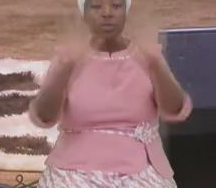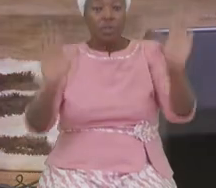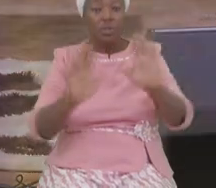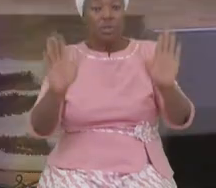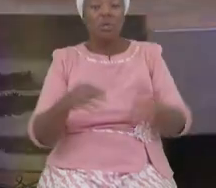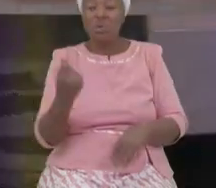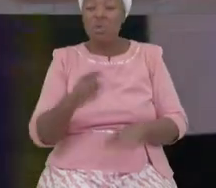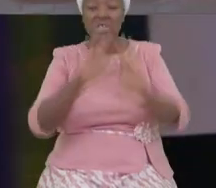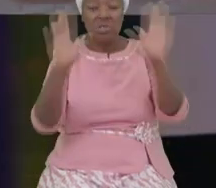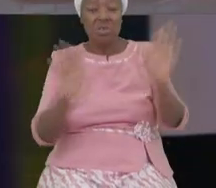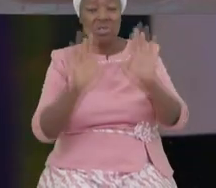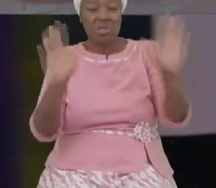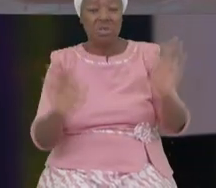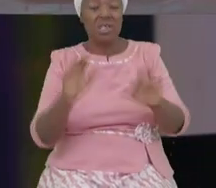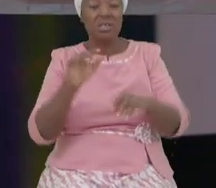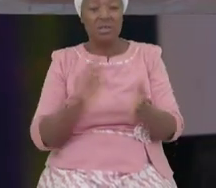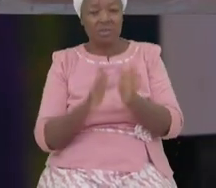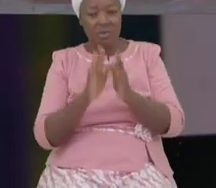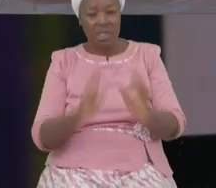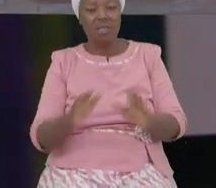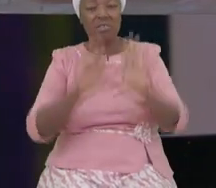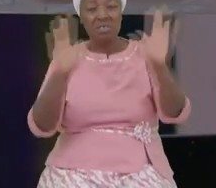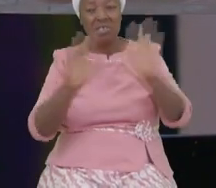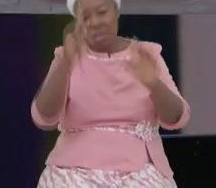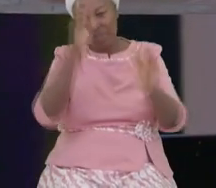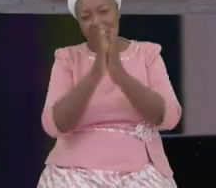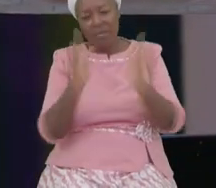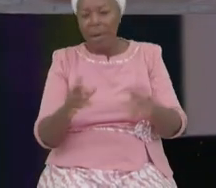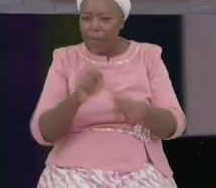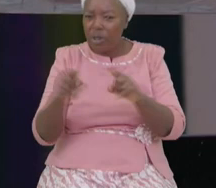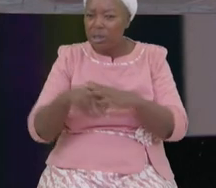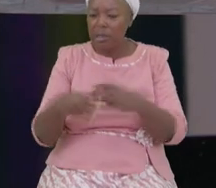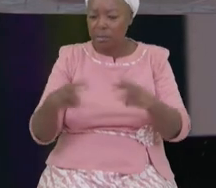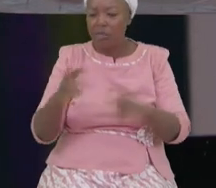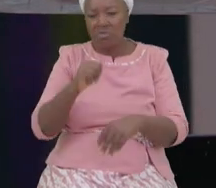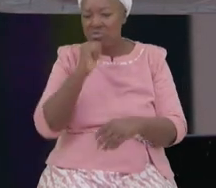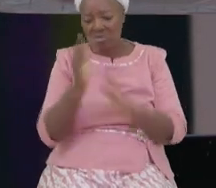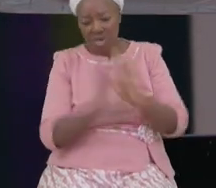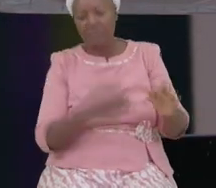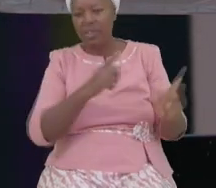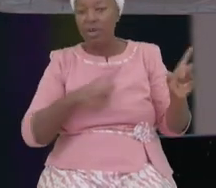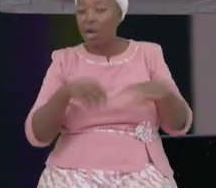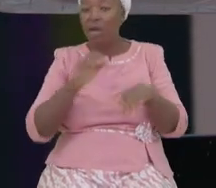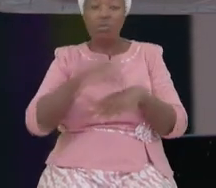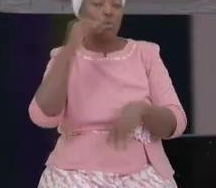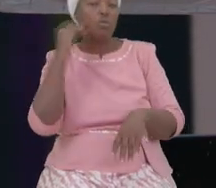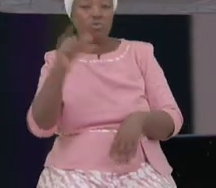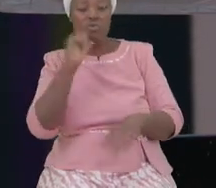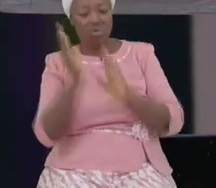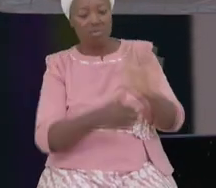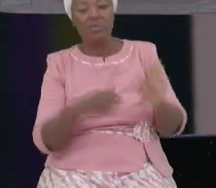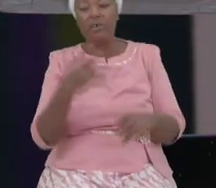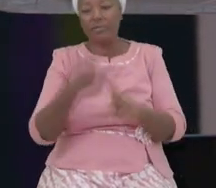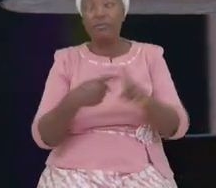Christians, Sunday believers in the market. They will not depart from me. In the home, they'll not depart from